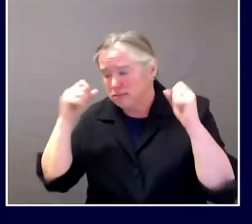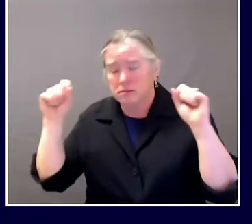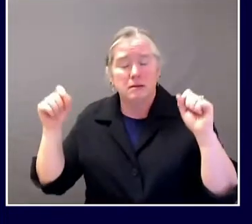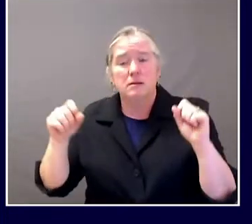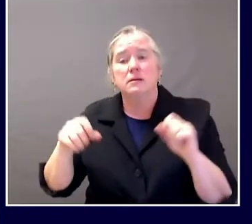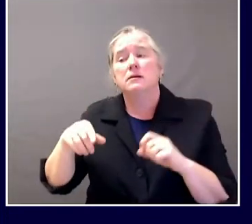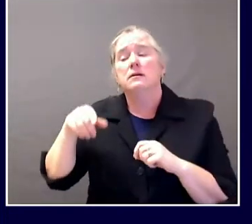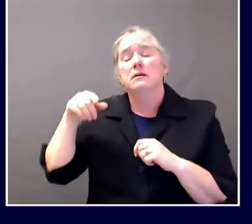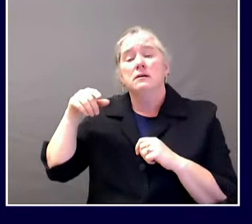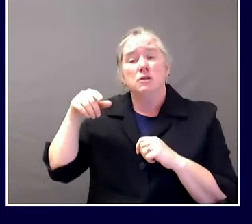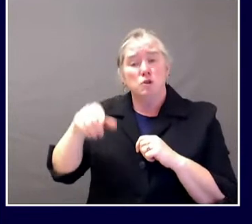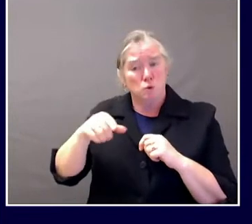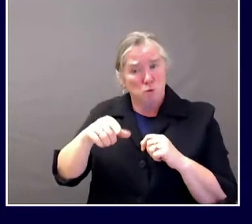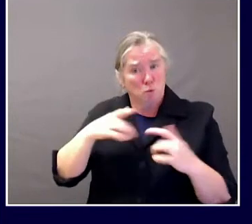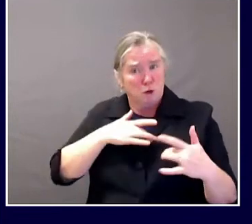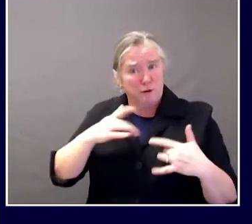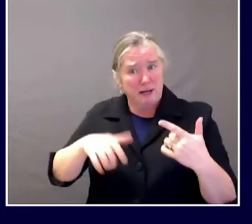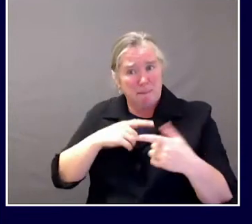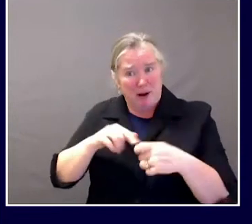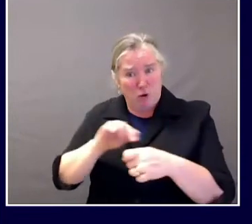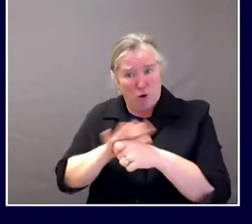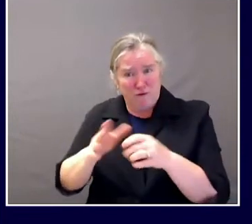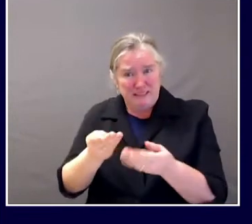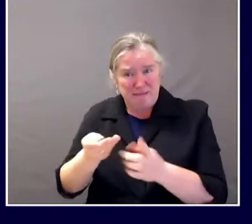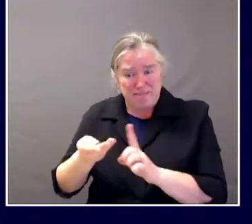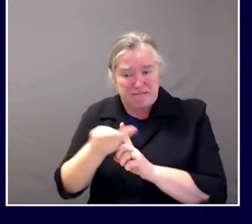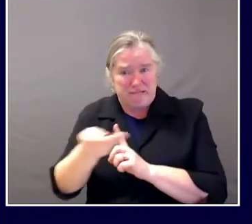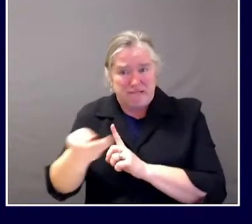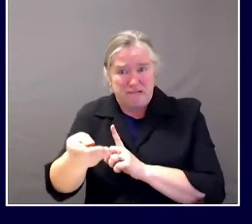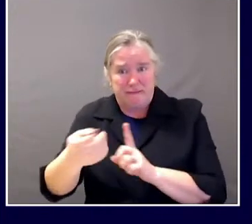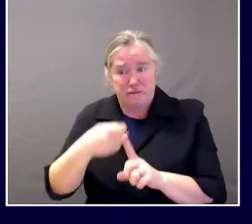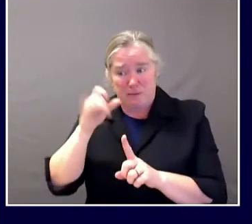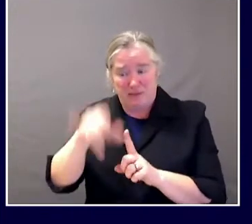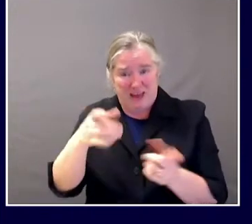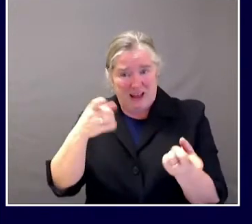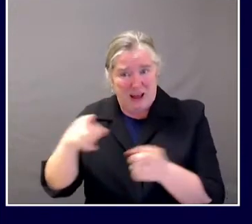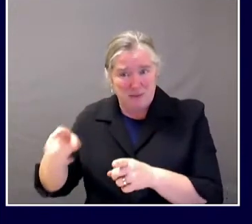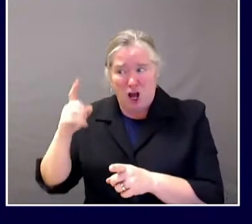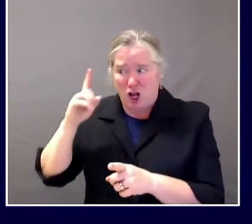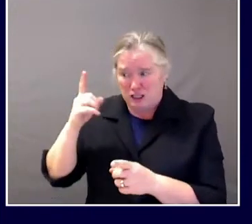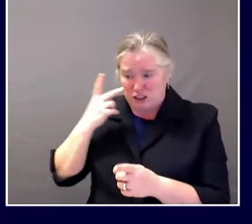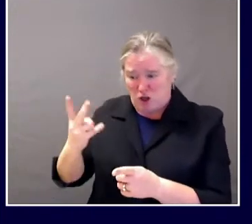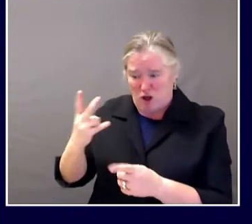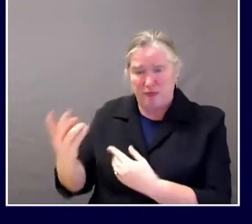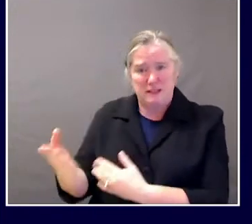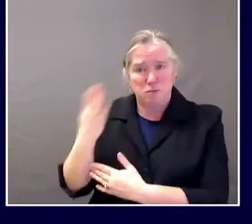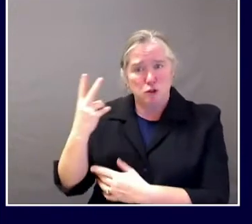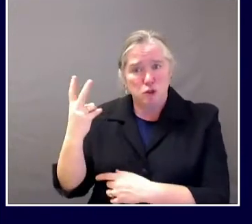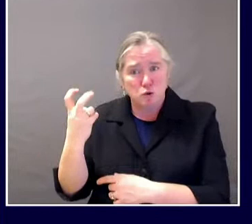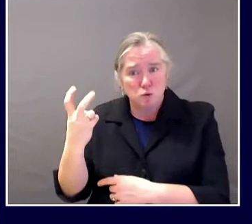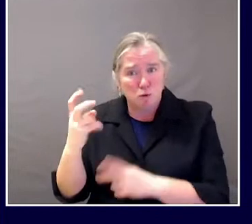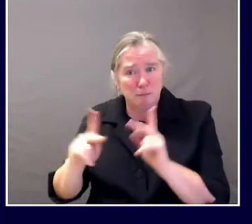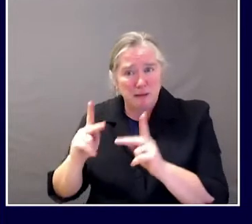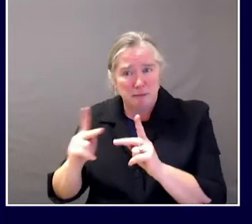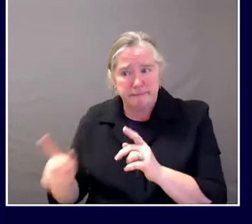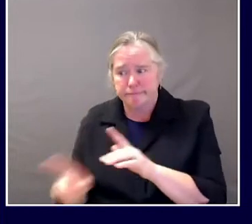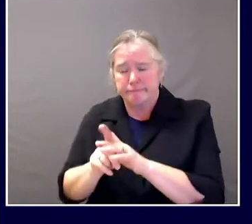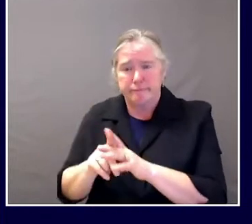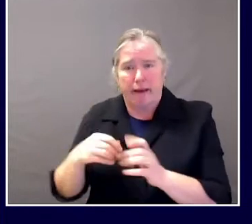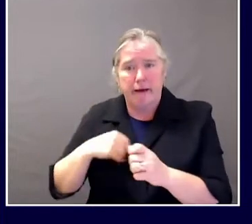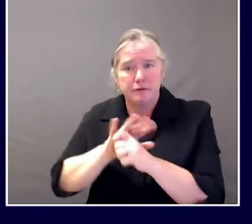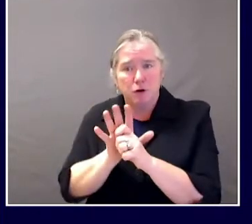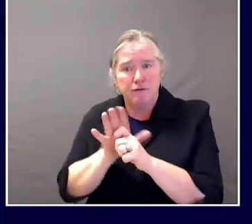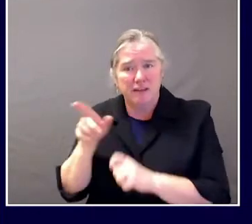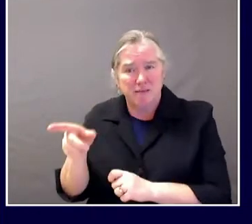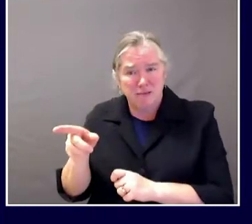you think this could be a concern for our state as well? Allison, I can't speculate as to what it may mean for